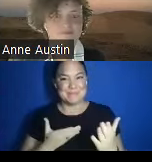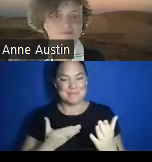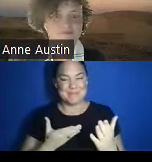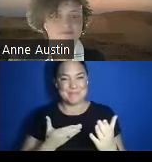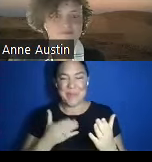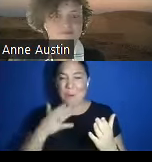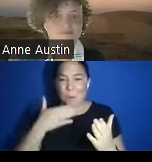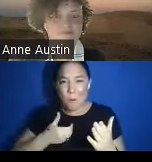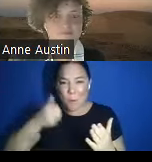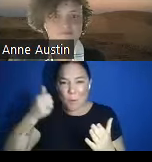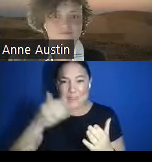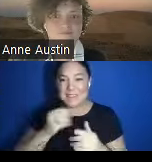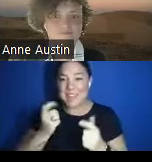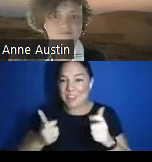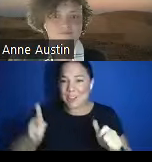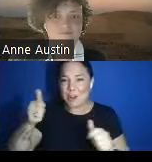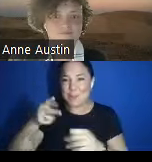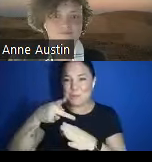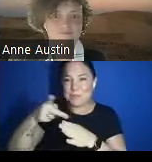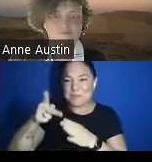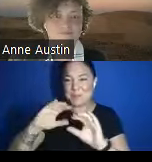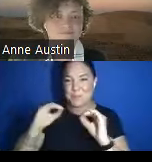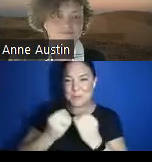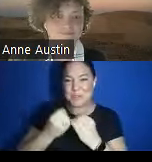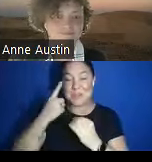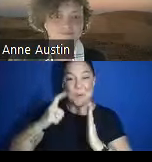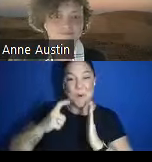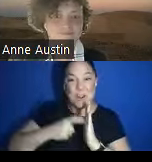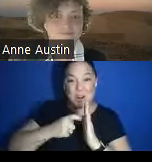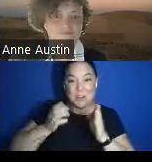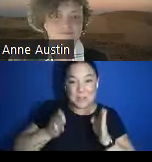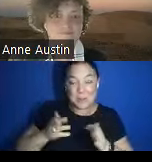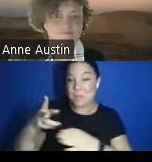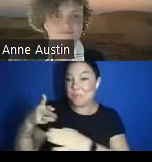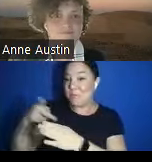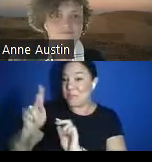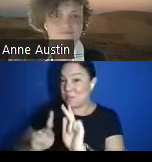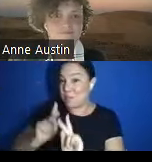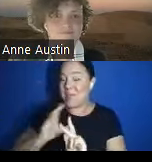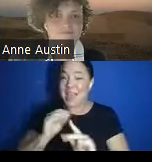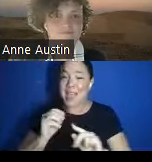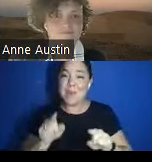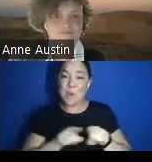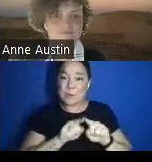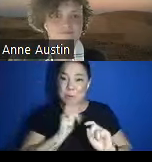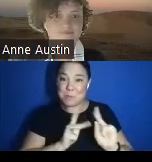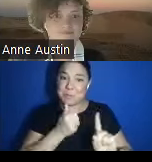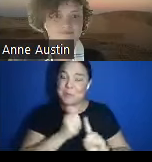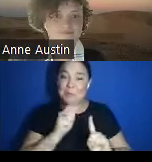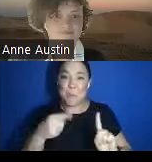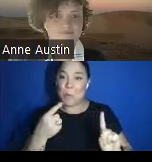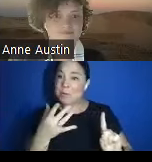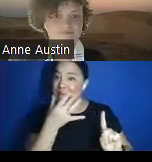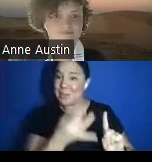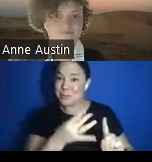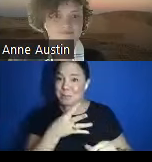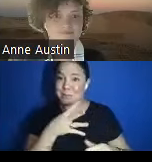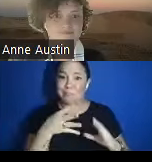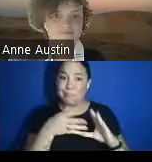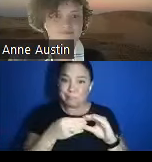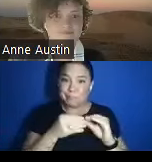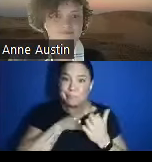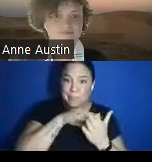oldest and largest professional organization for archaeologists, both professional ones and also just people who are interested in archaeology. We